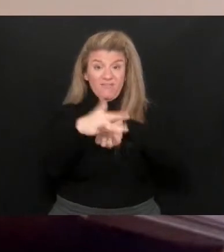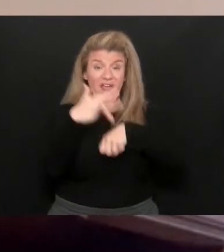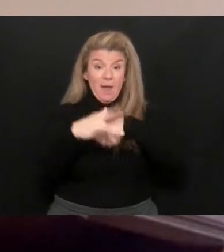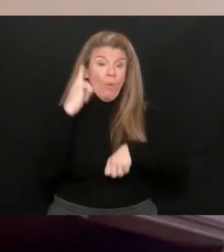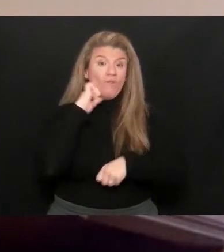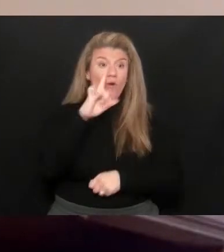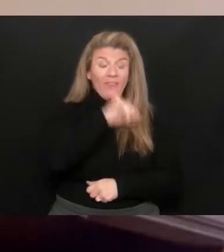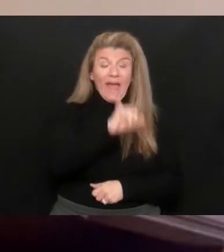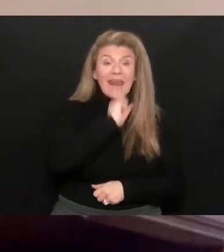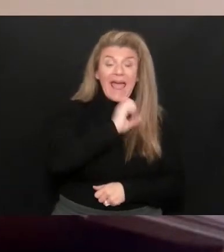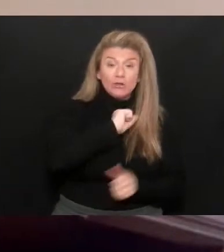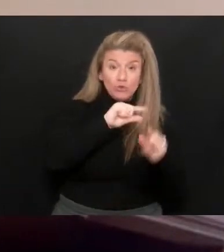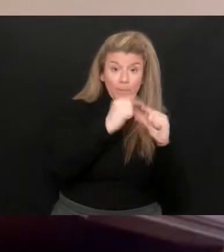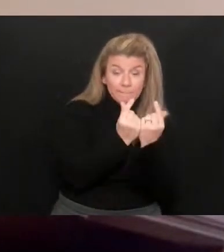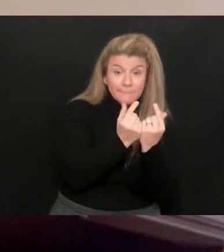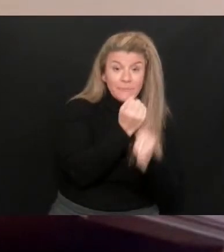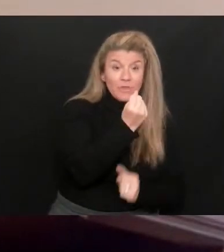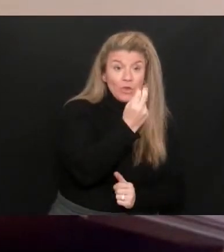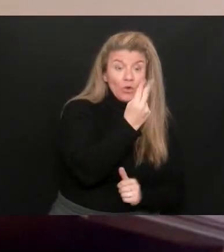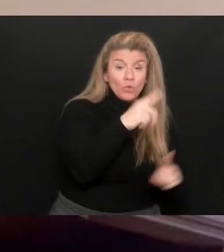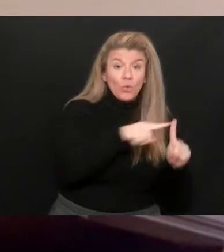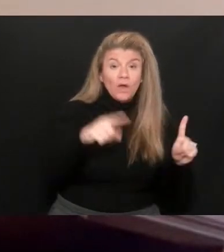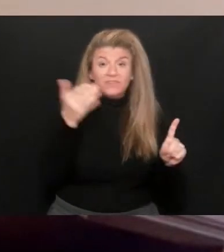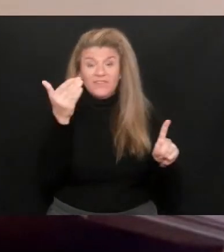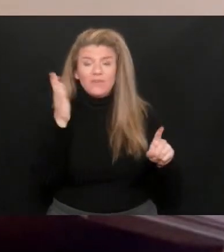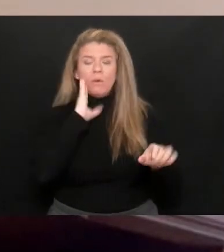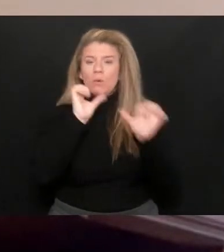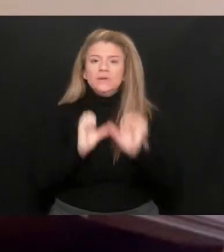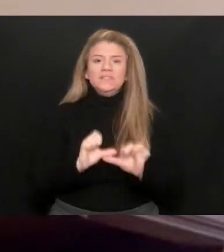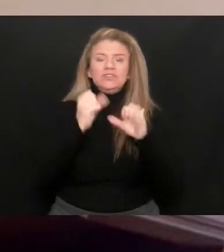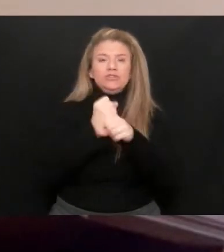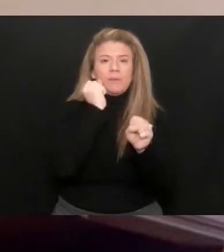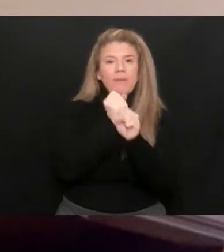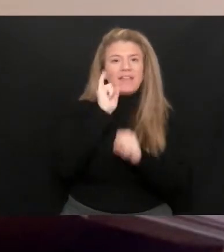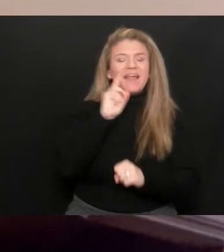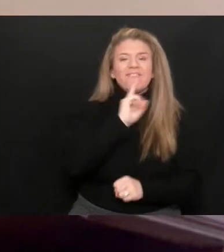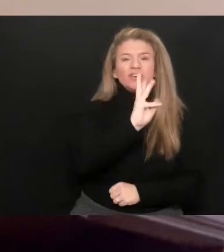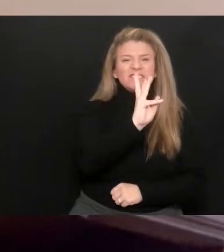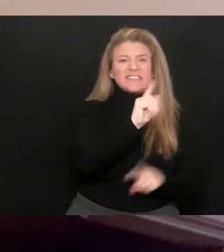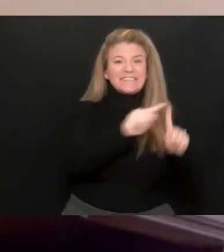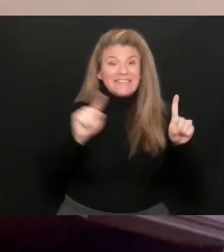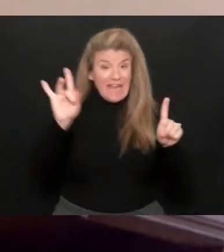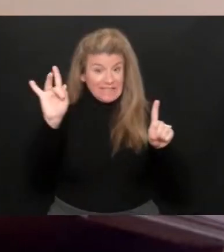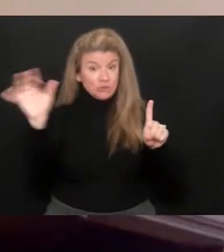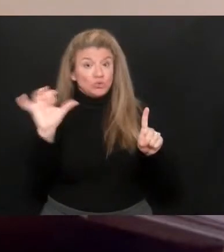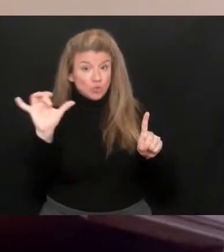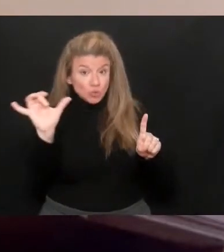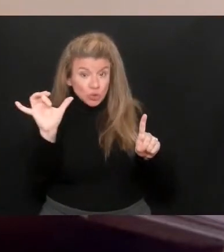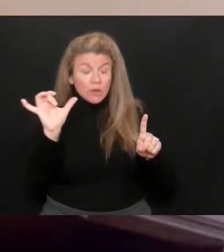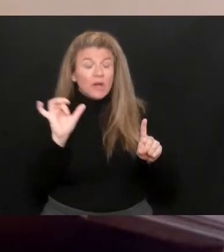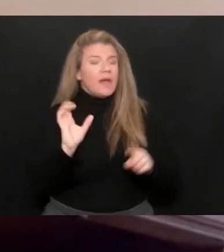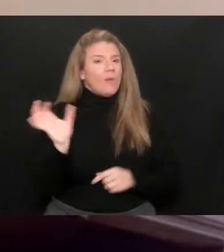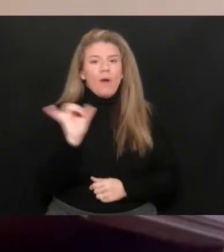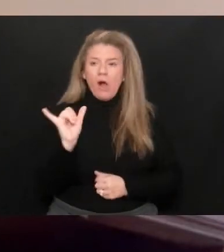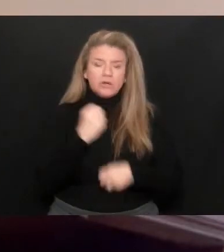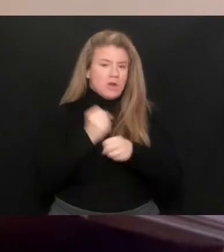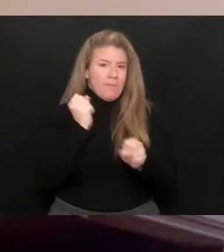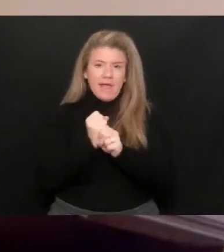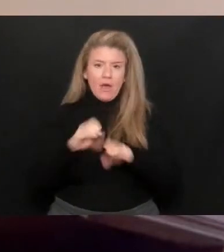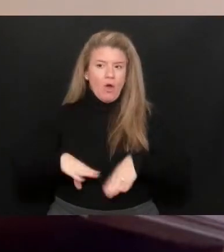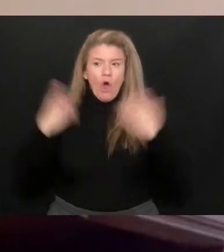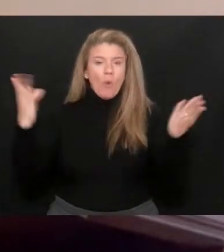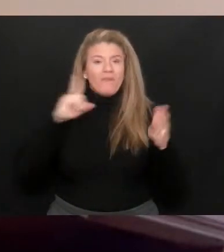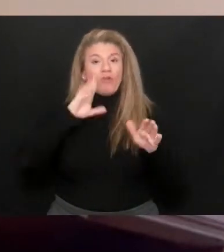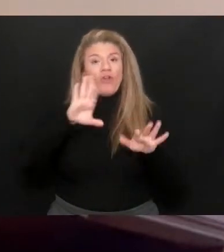to 15-year-olds. We will continue to make shots available for 16 to 18, and we will make those available